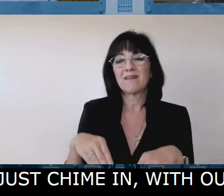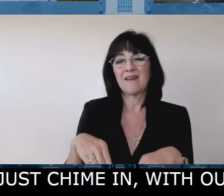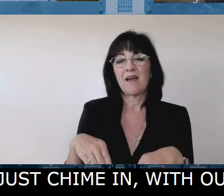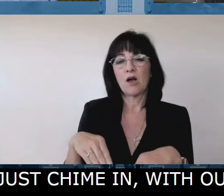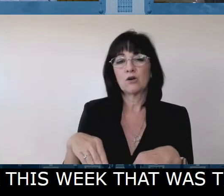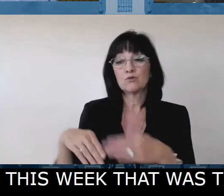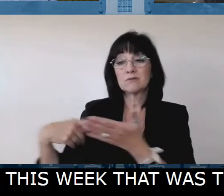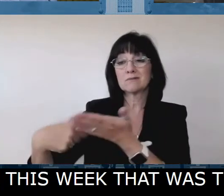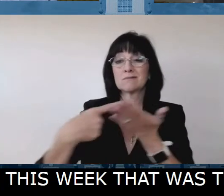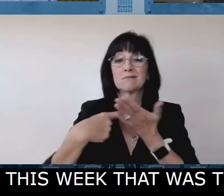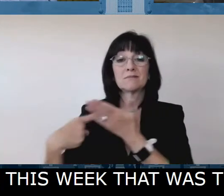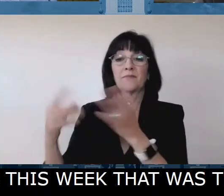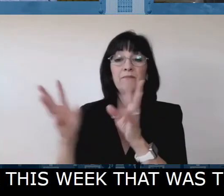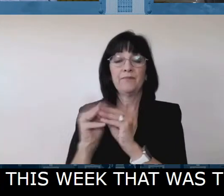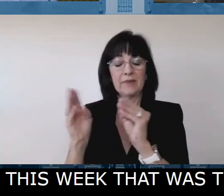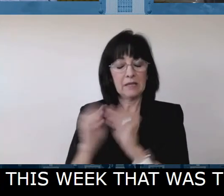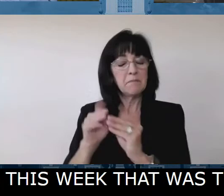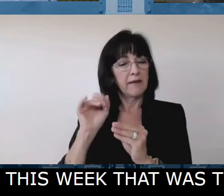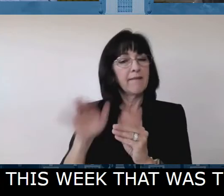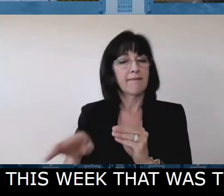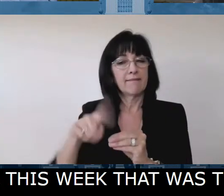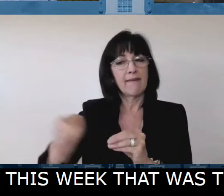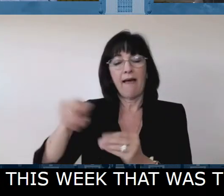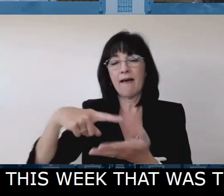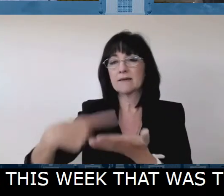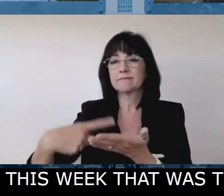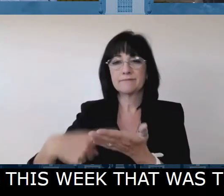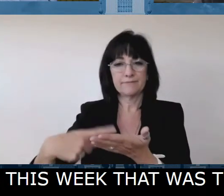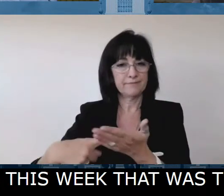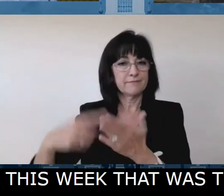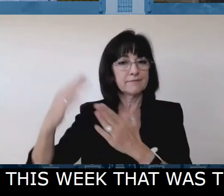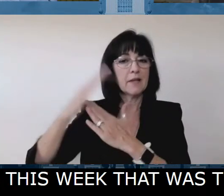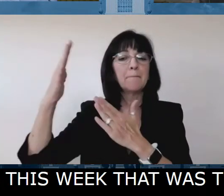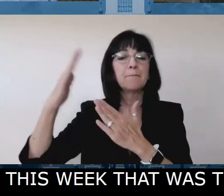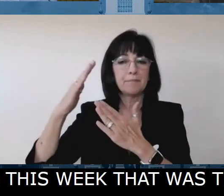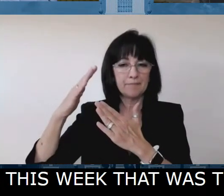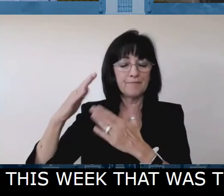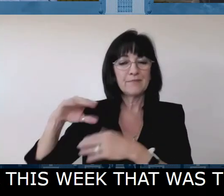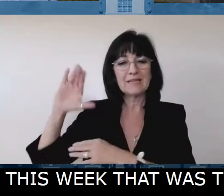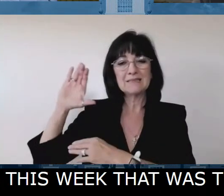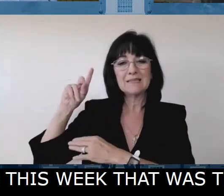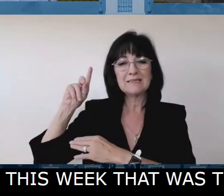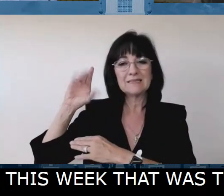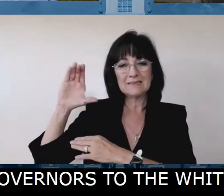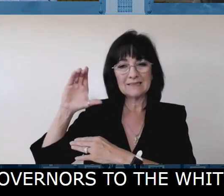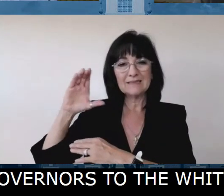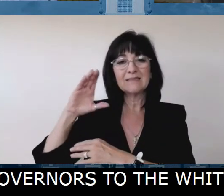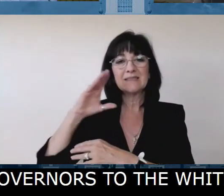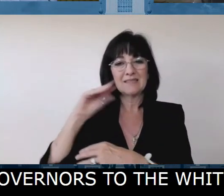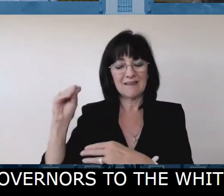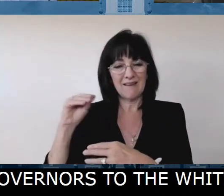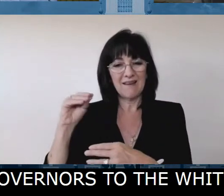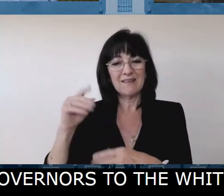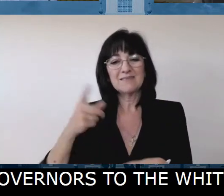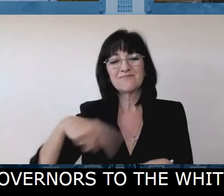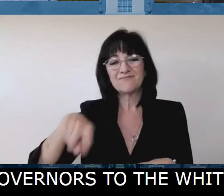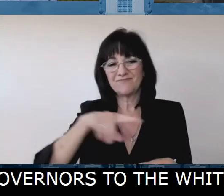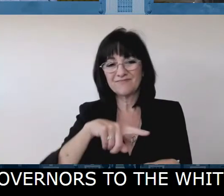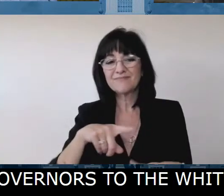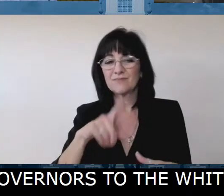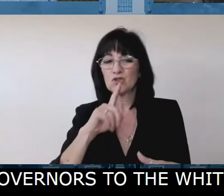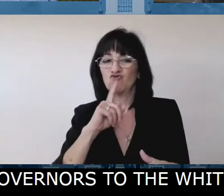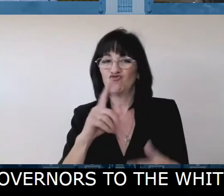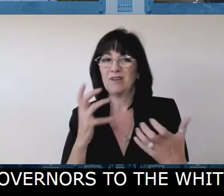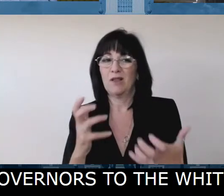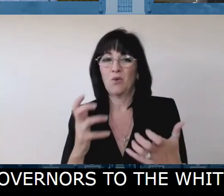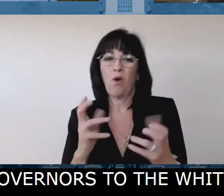White House and the CDC, a real sense of urgency around the approval of that vaccine for the younger children.